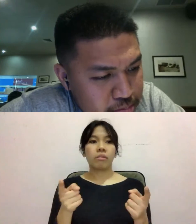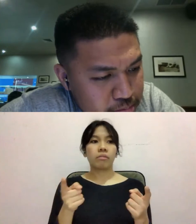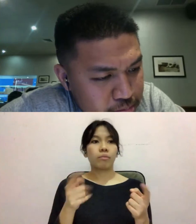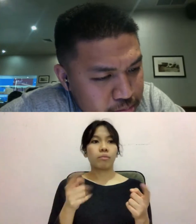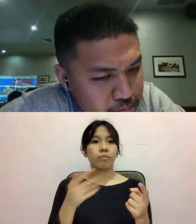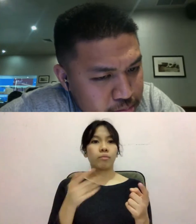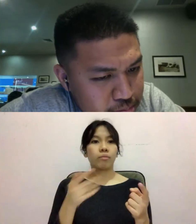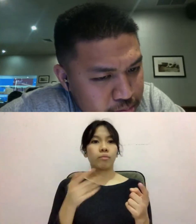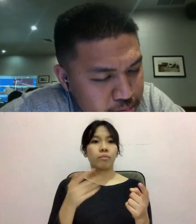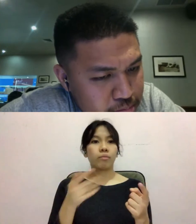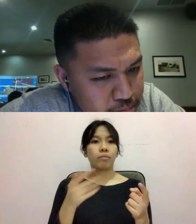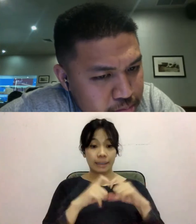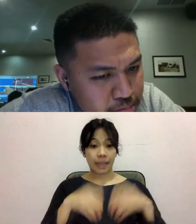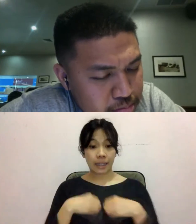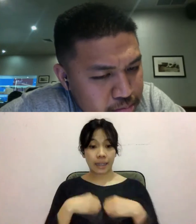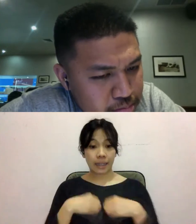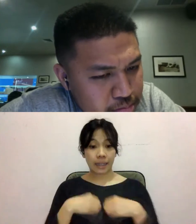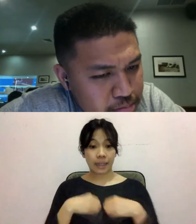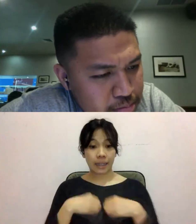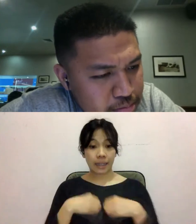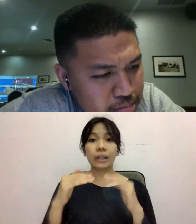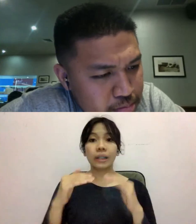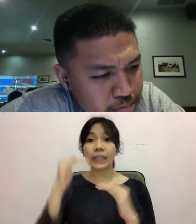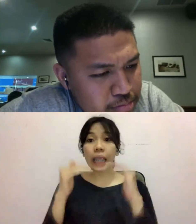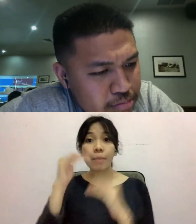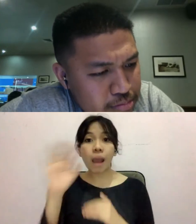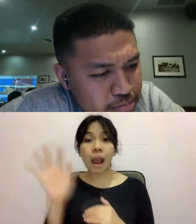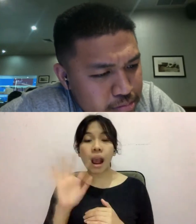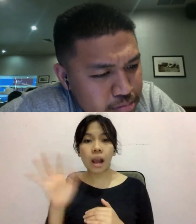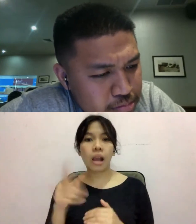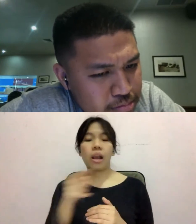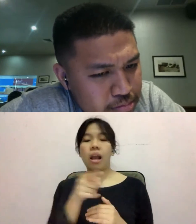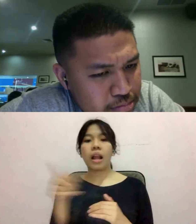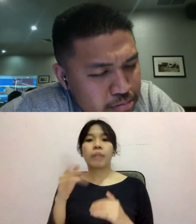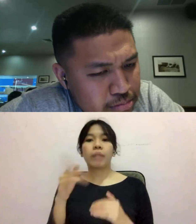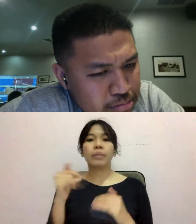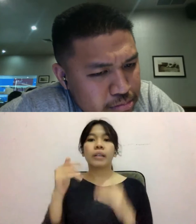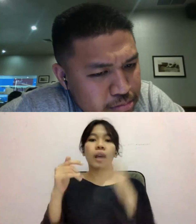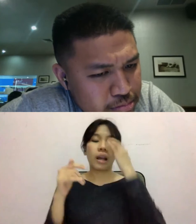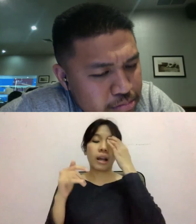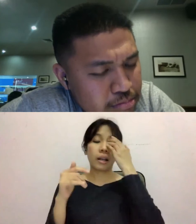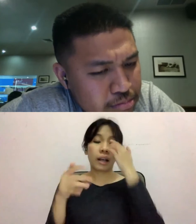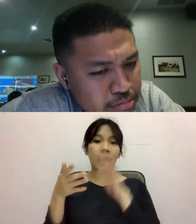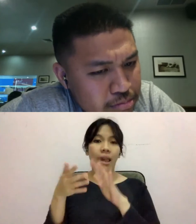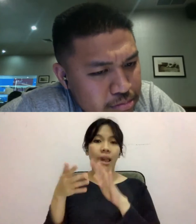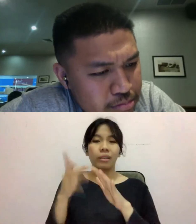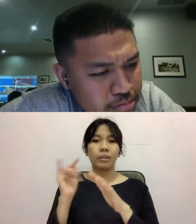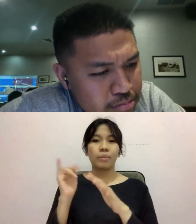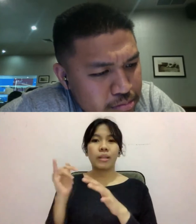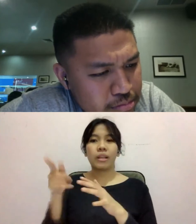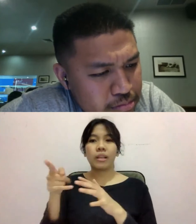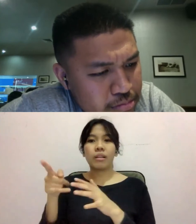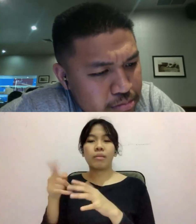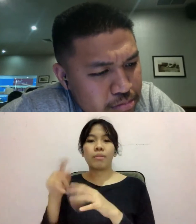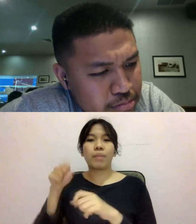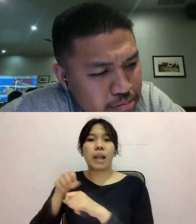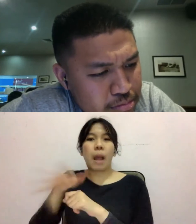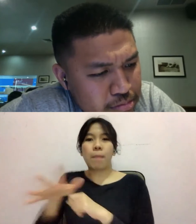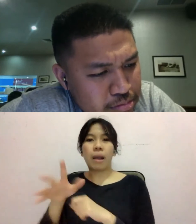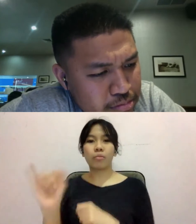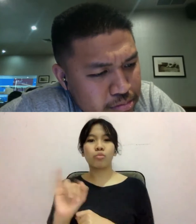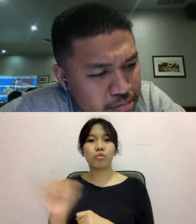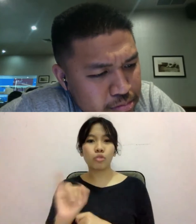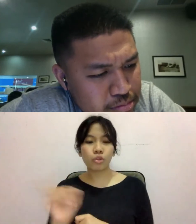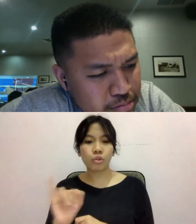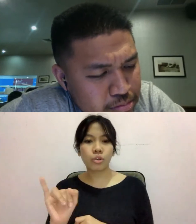a lust, attraction to that person, and also some sort of healthy attachment. So it is a reciprocal